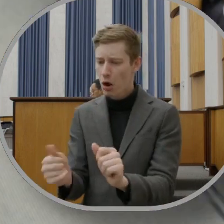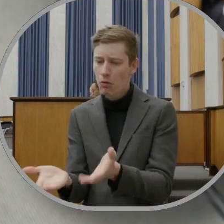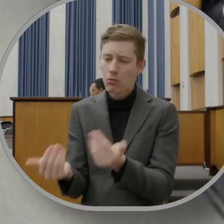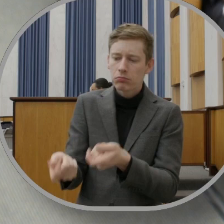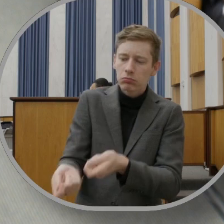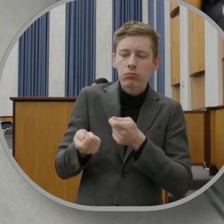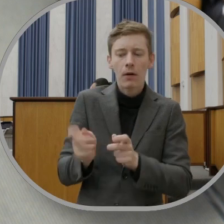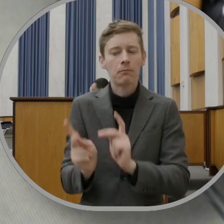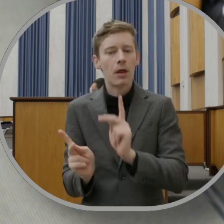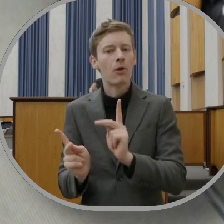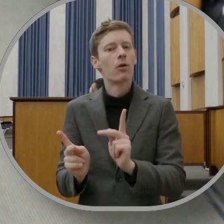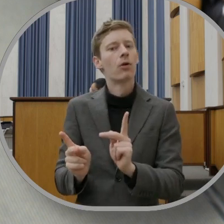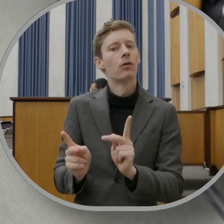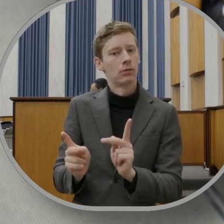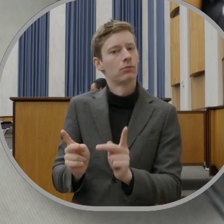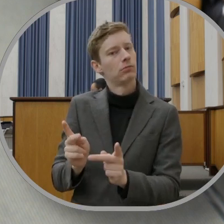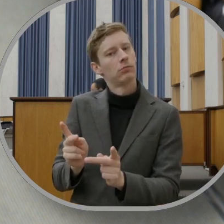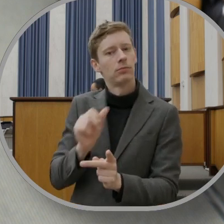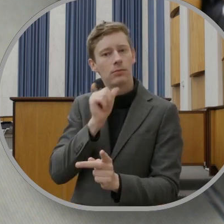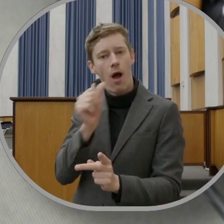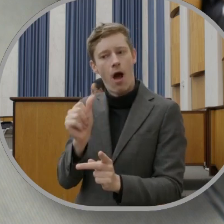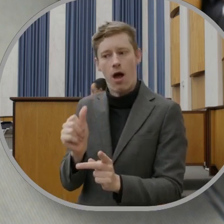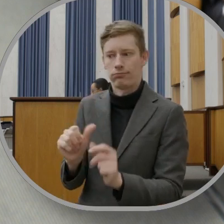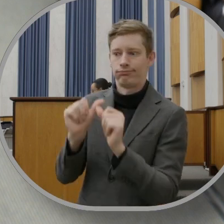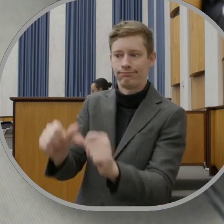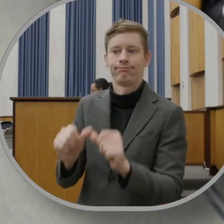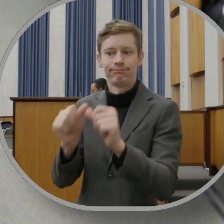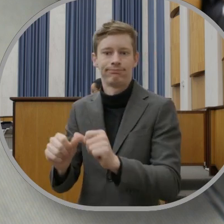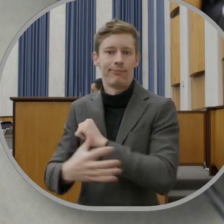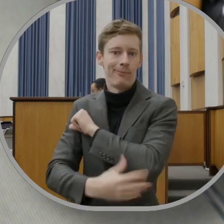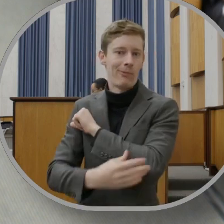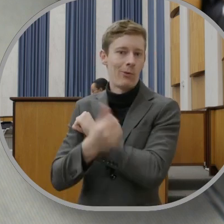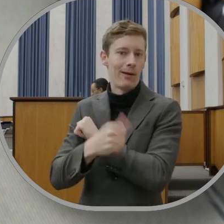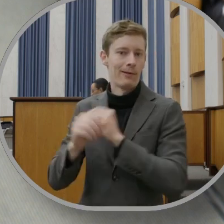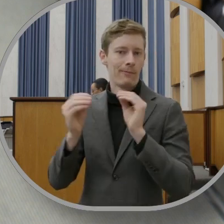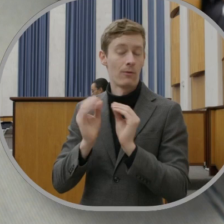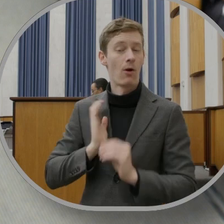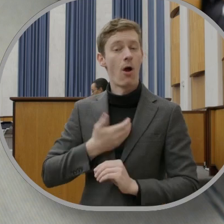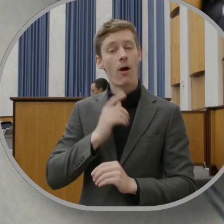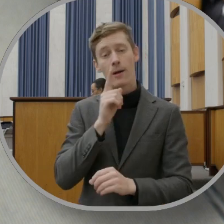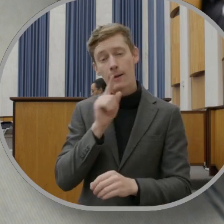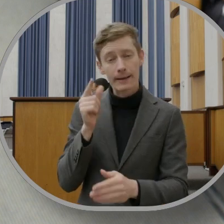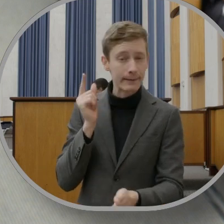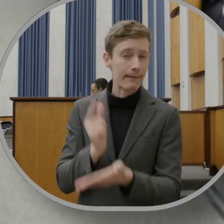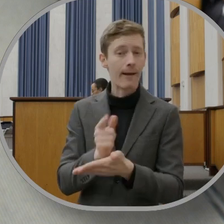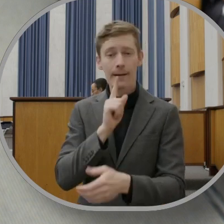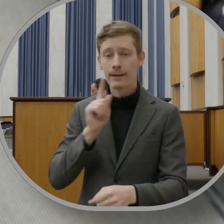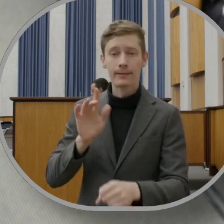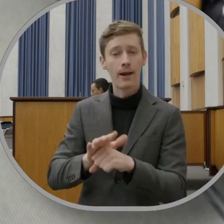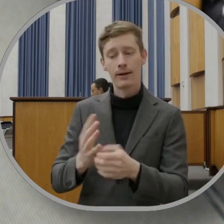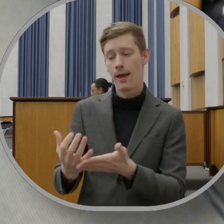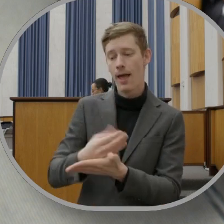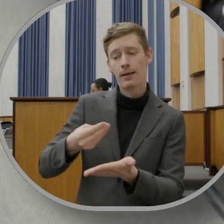mobility. In 2020, we established the Richmond Resilience Initiative, our guaranteed income pilot to help working